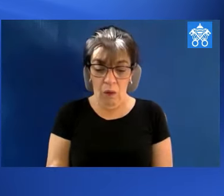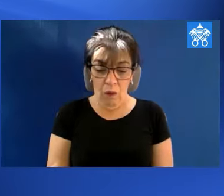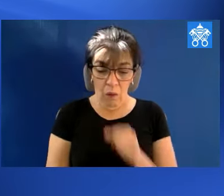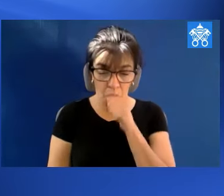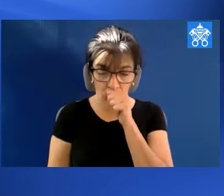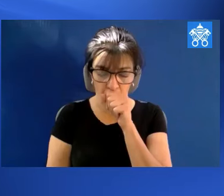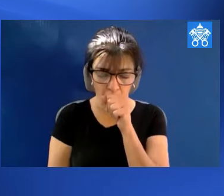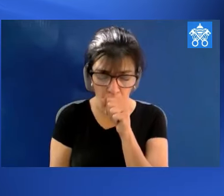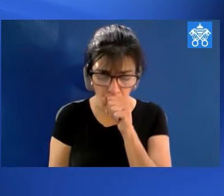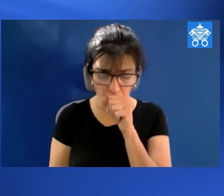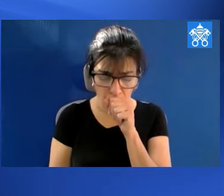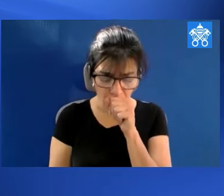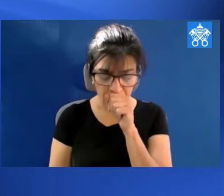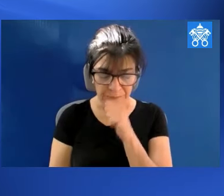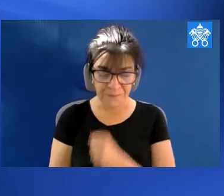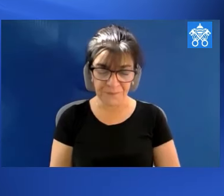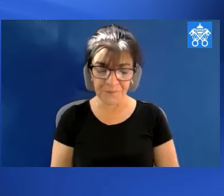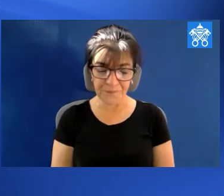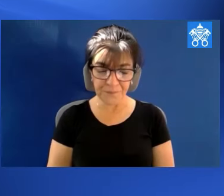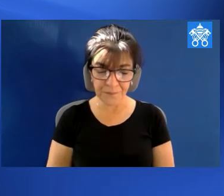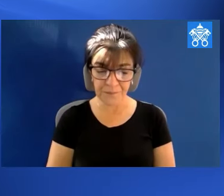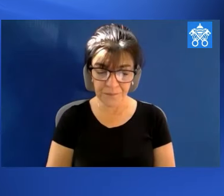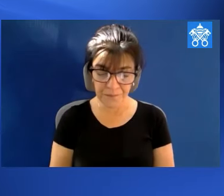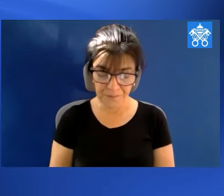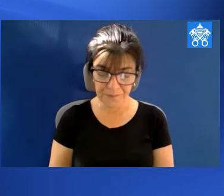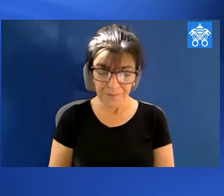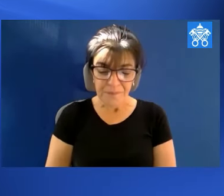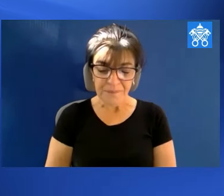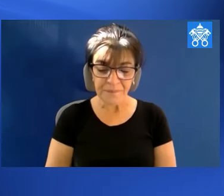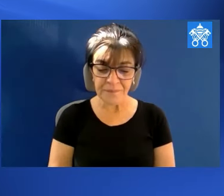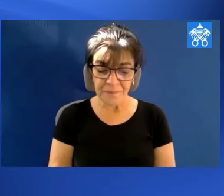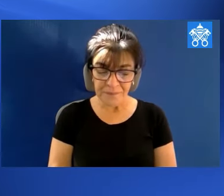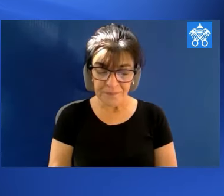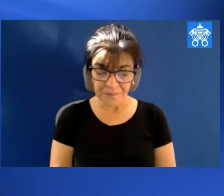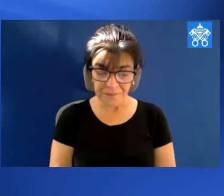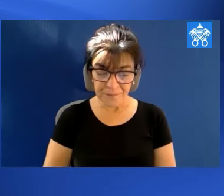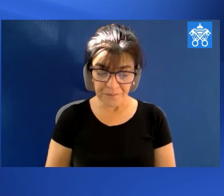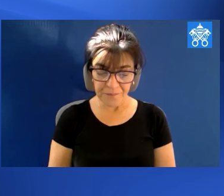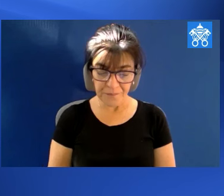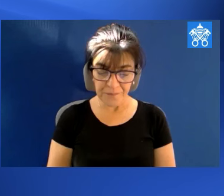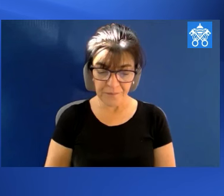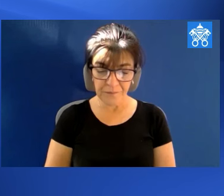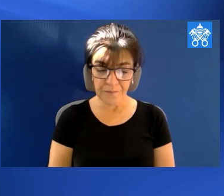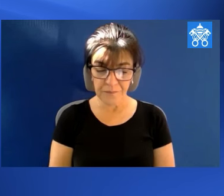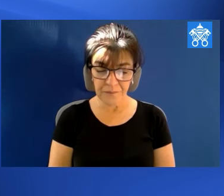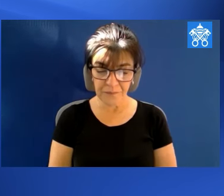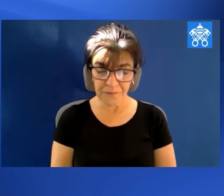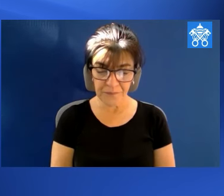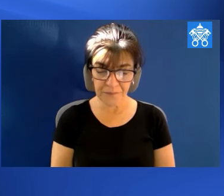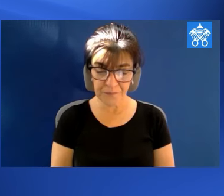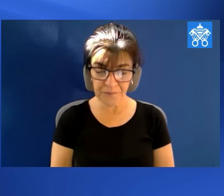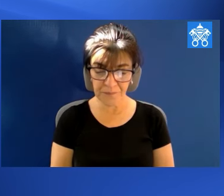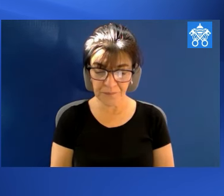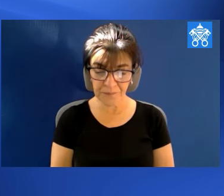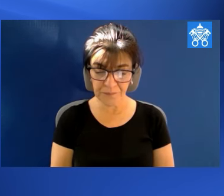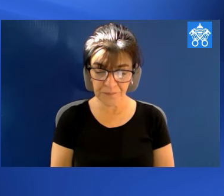dies. Keine Prophezie der Schrift wird durch eigenmächtige Auslegung wirksam, denn niemals wurde